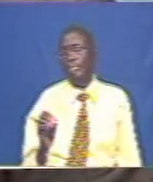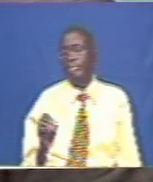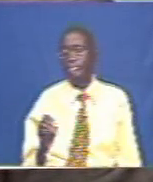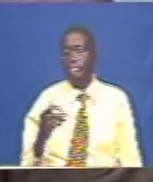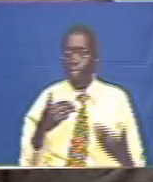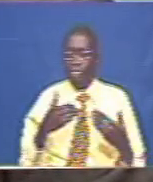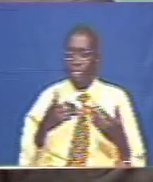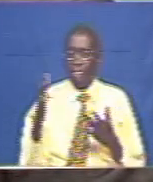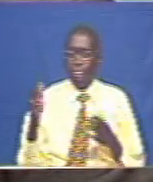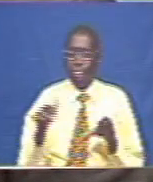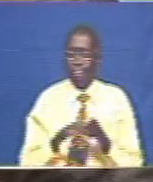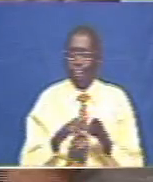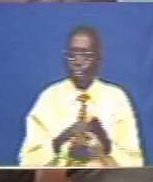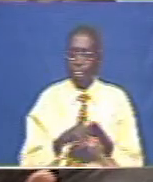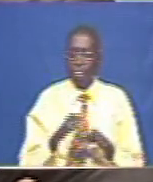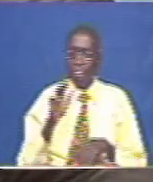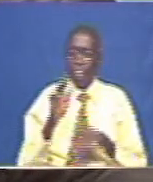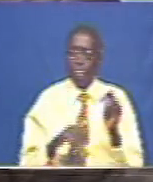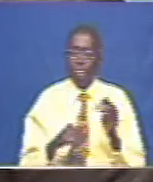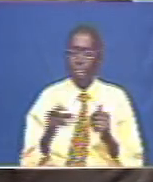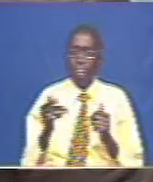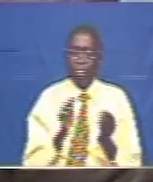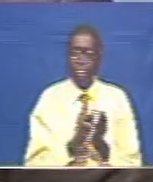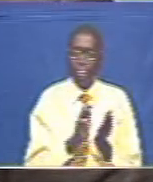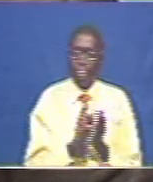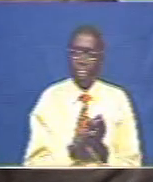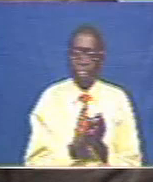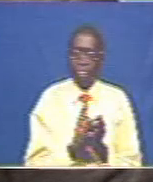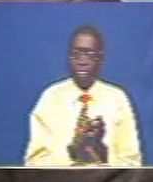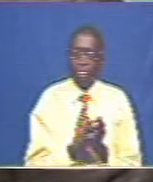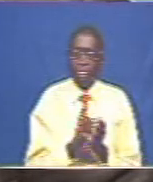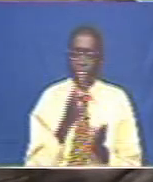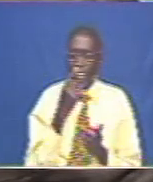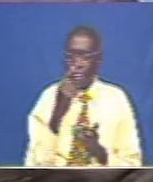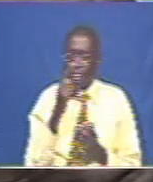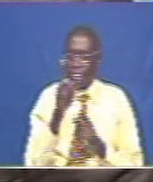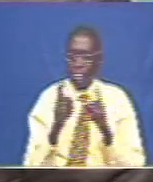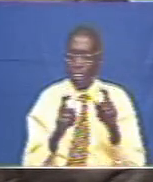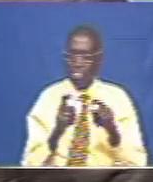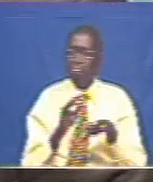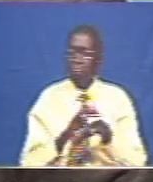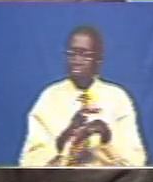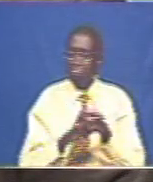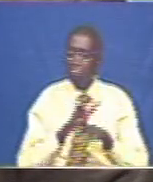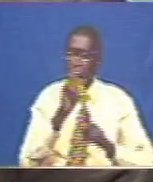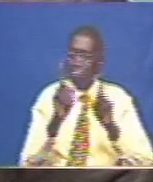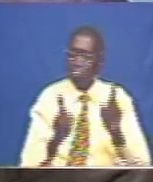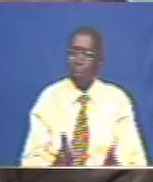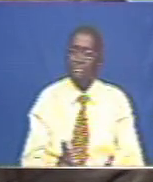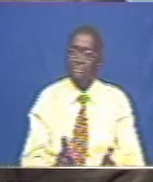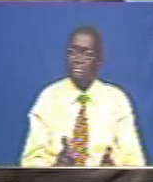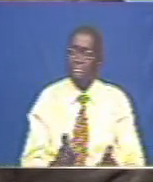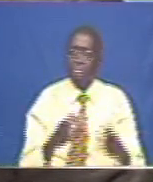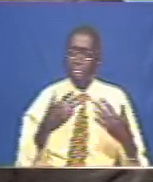more members and resources than some of the banks. Mm-hmm. And you know, you asked a very good question. People